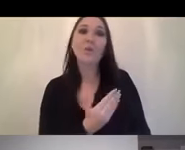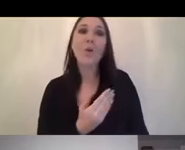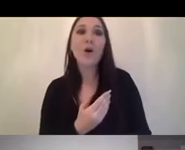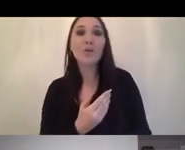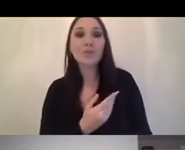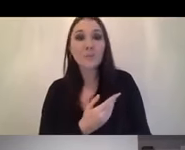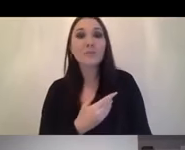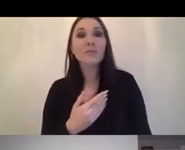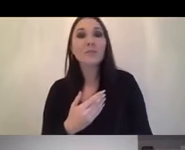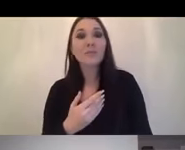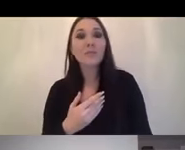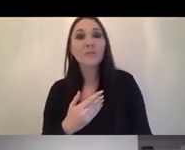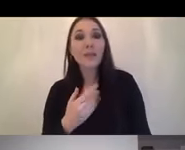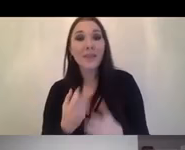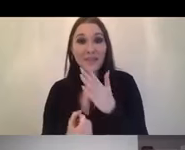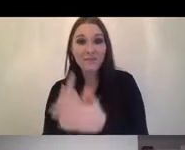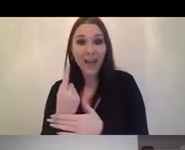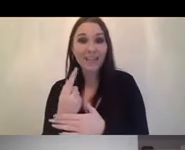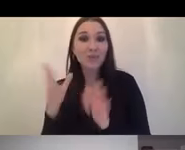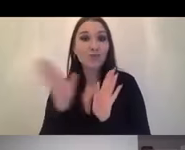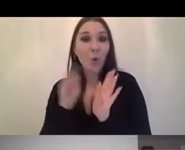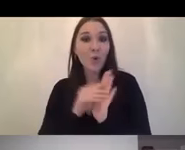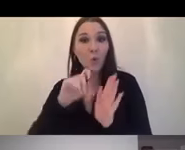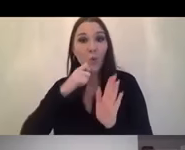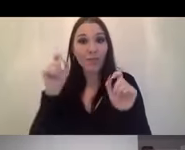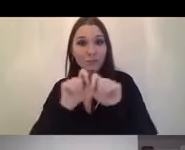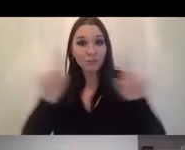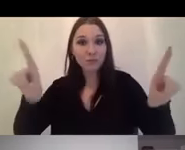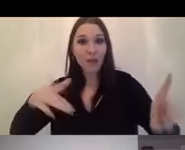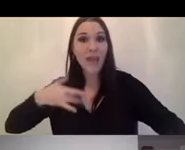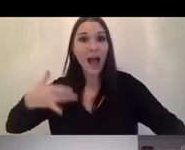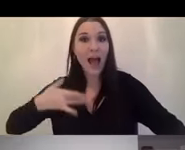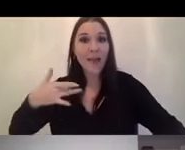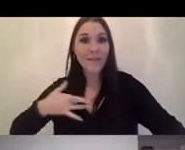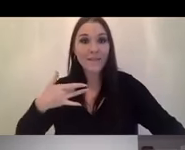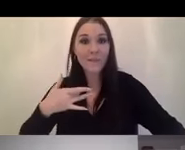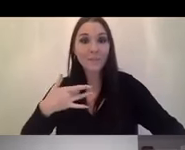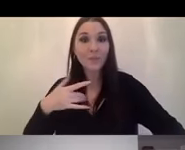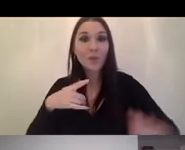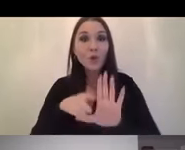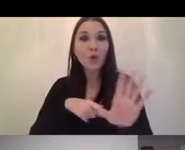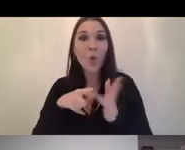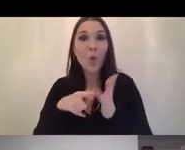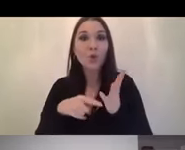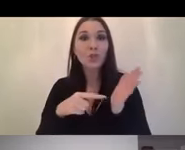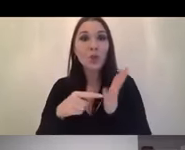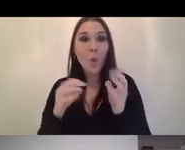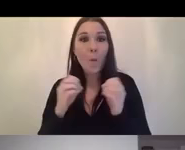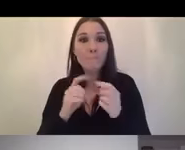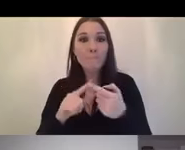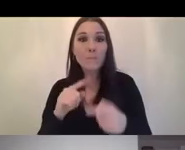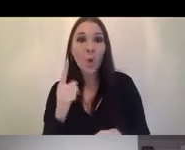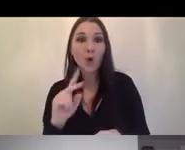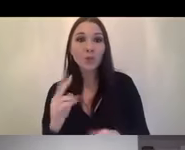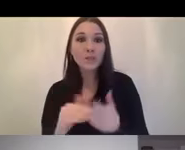end of this, this event was recorded. It will be going live on LinkedIn, YouTube, maybe in the next 1 or 2